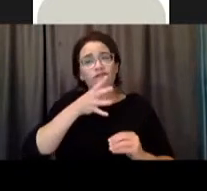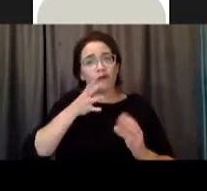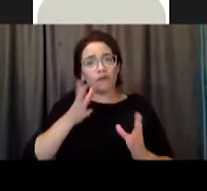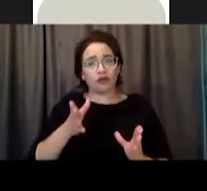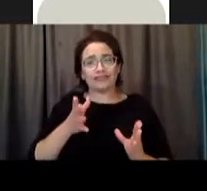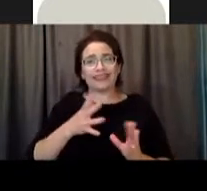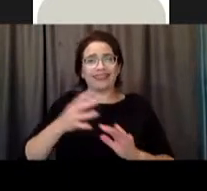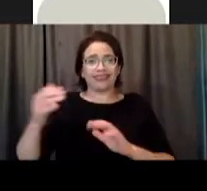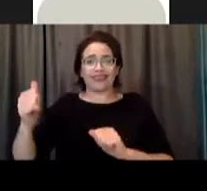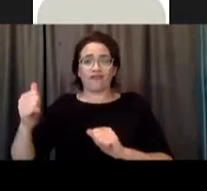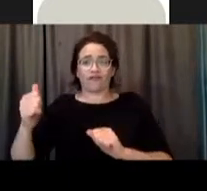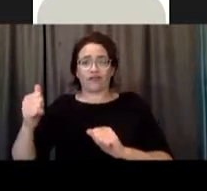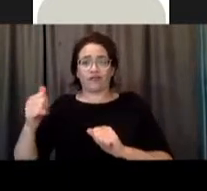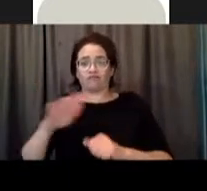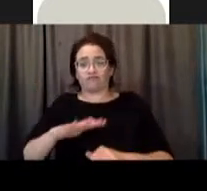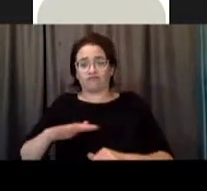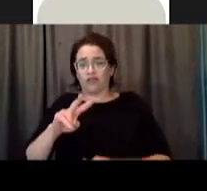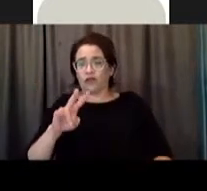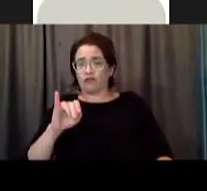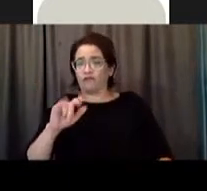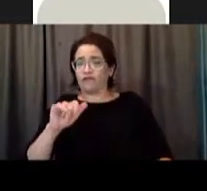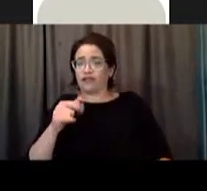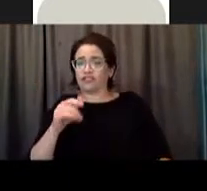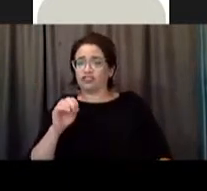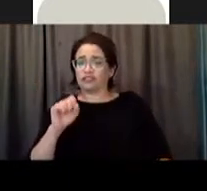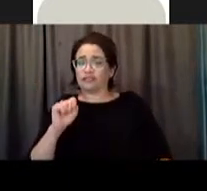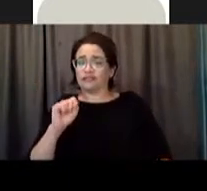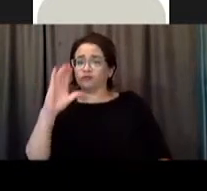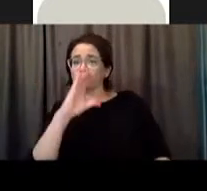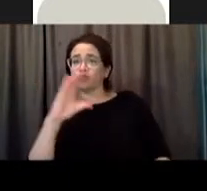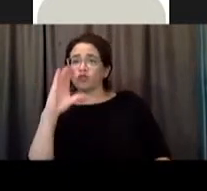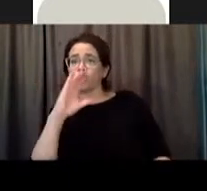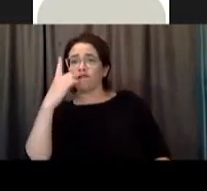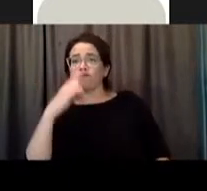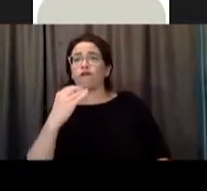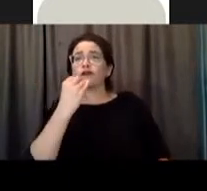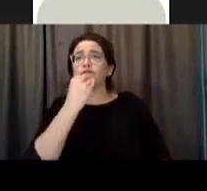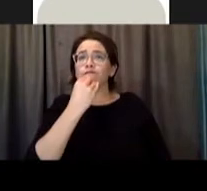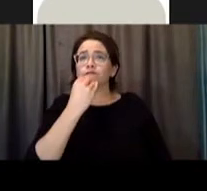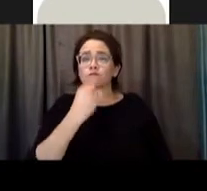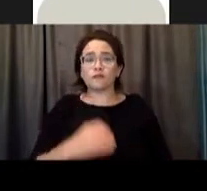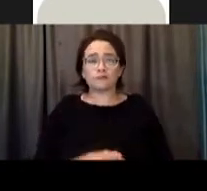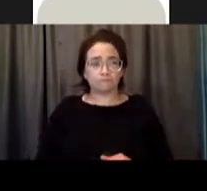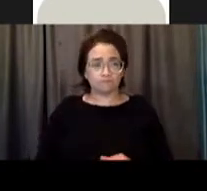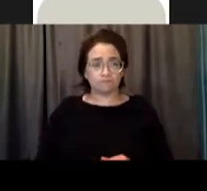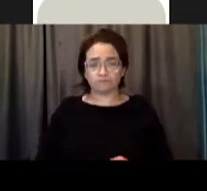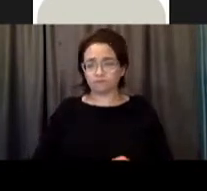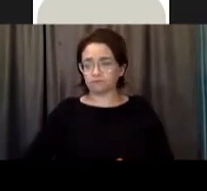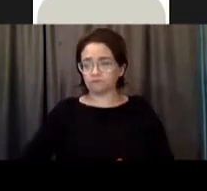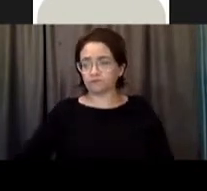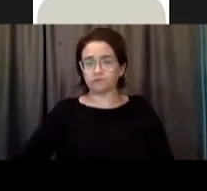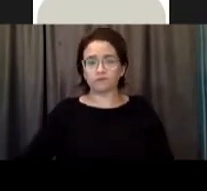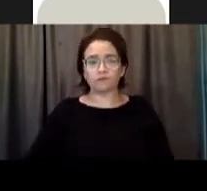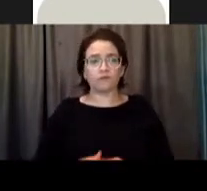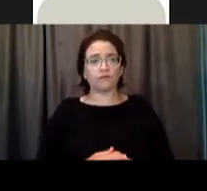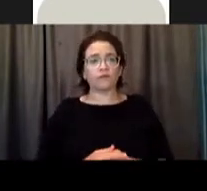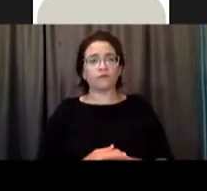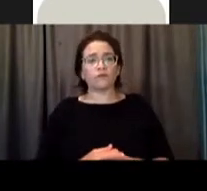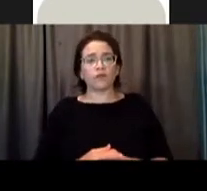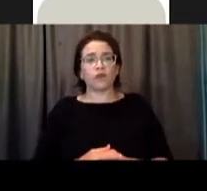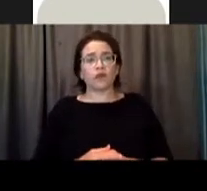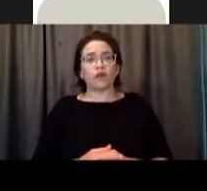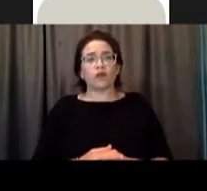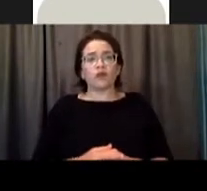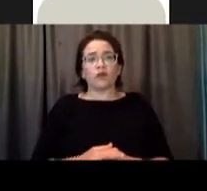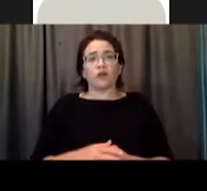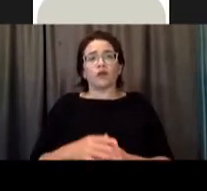outside of Ukraine. Stalin and Molotov issued decrees preventing them, the farmers, from